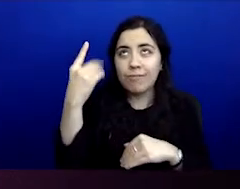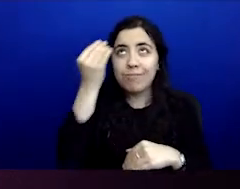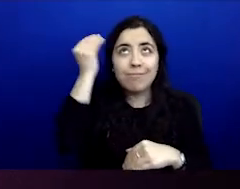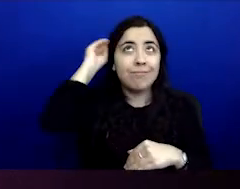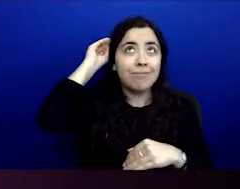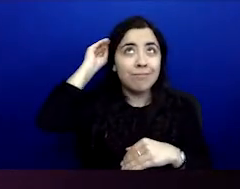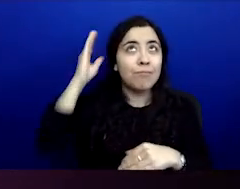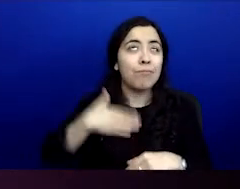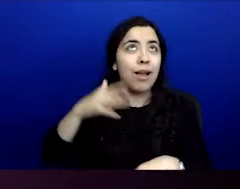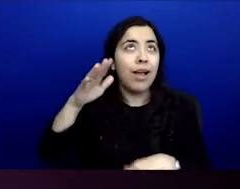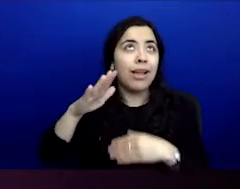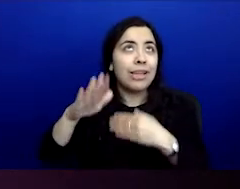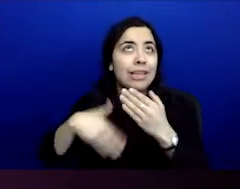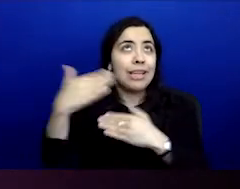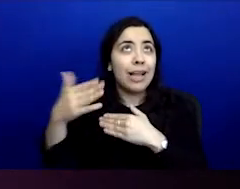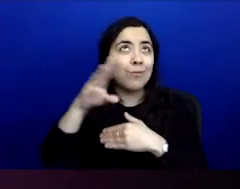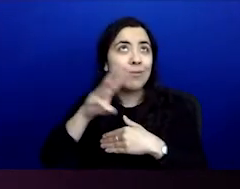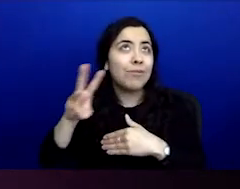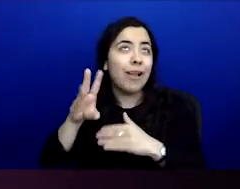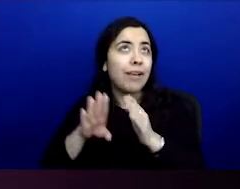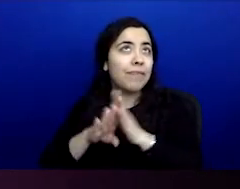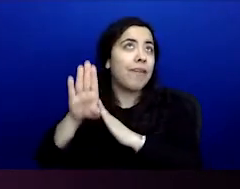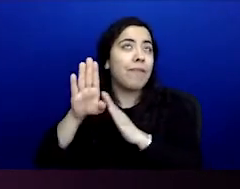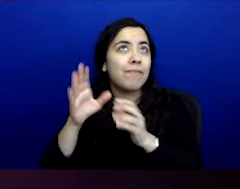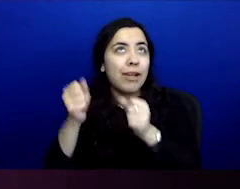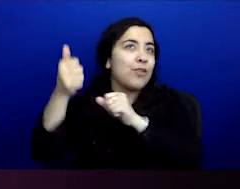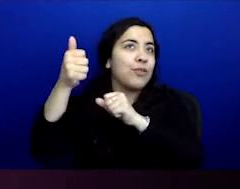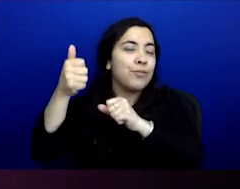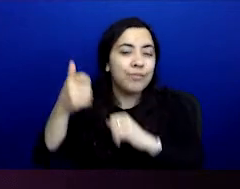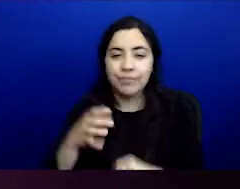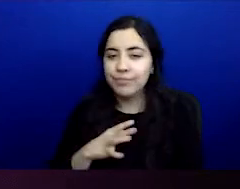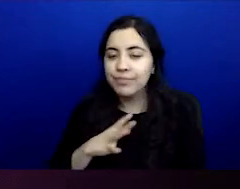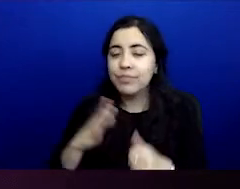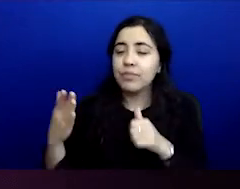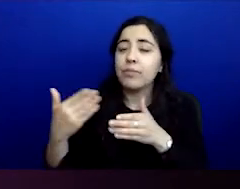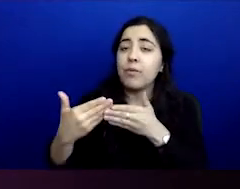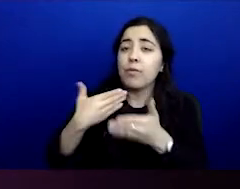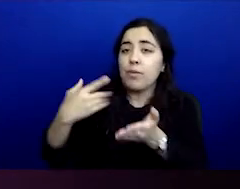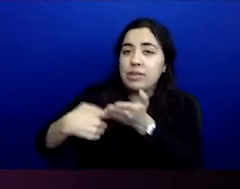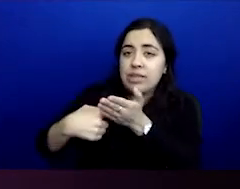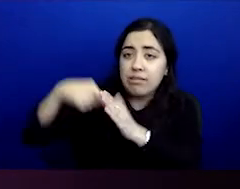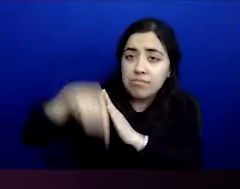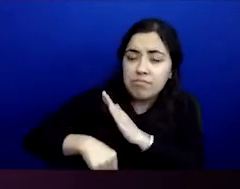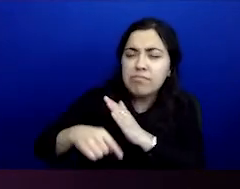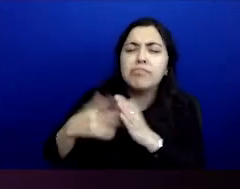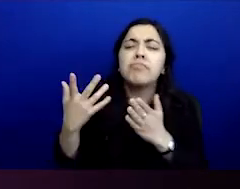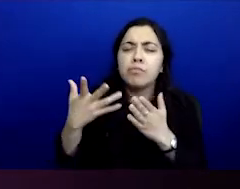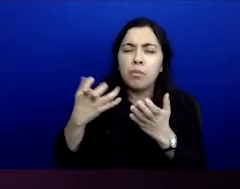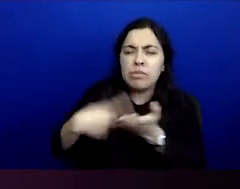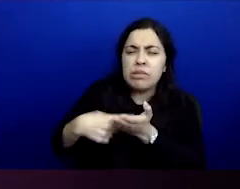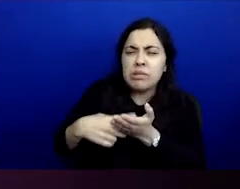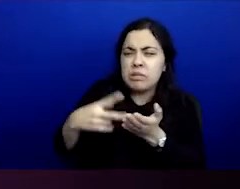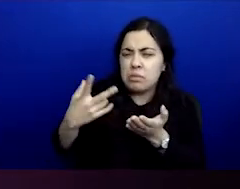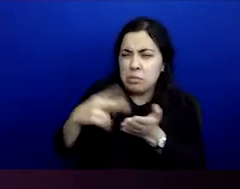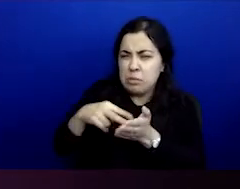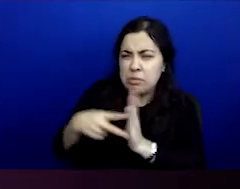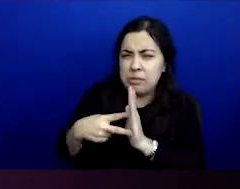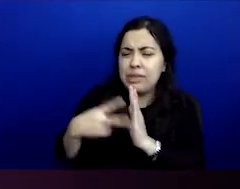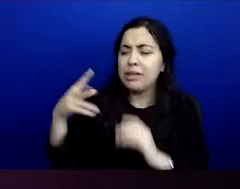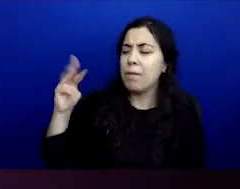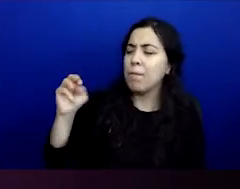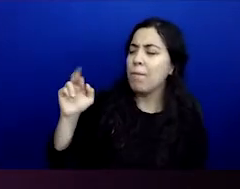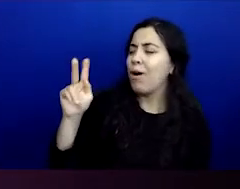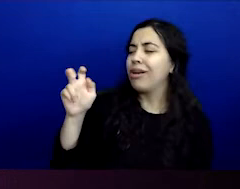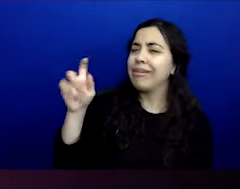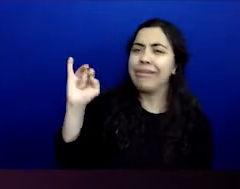next site faster. So first, before we dive into it, I want to talk about what is a marketing website. I think